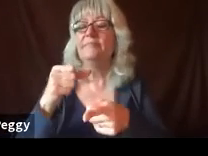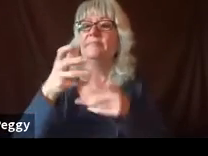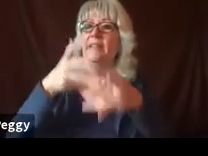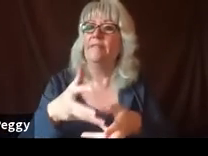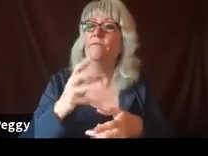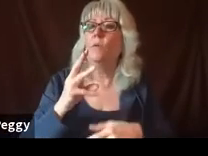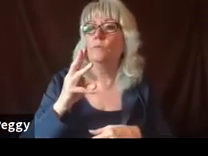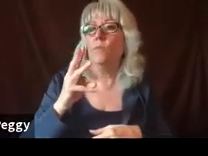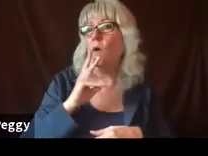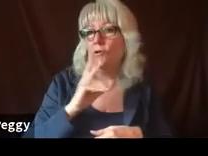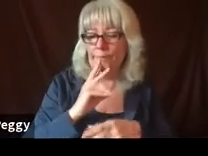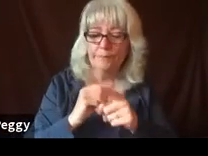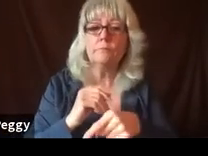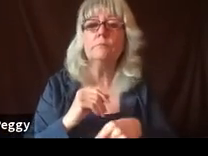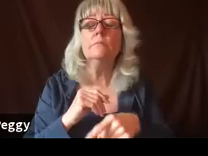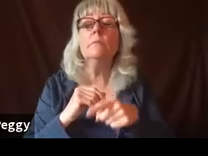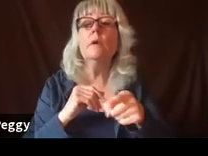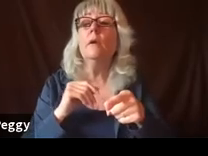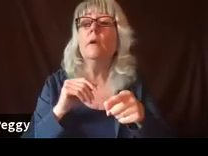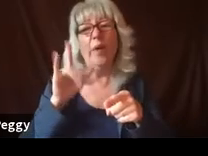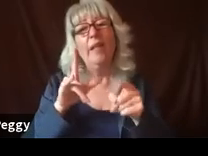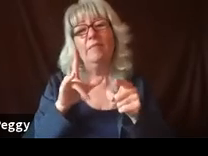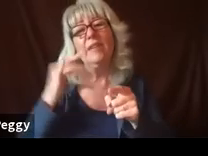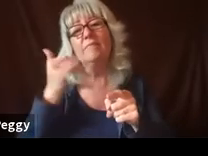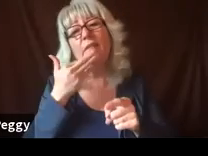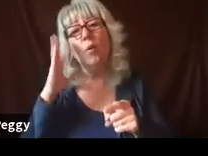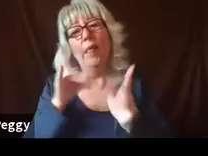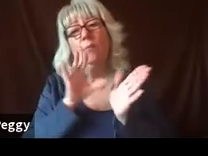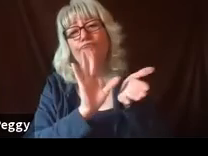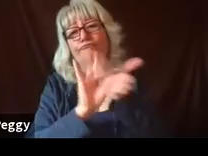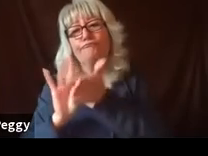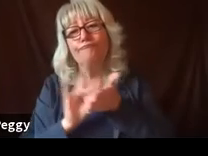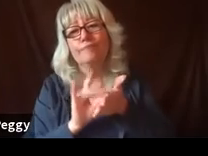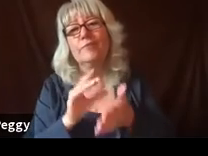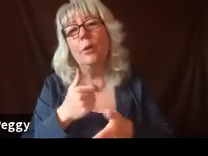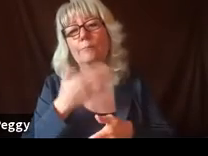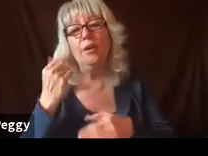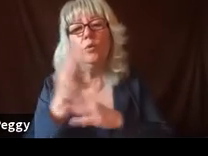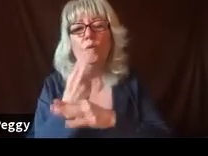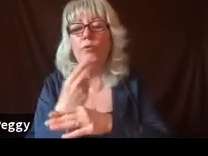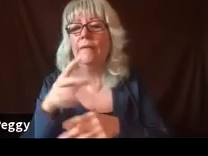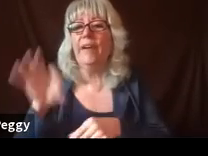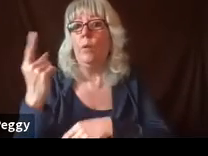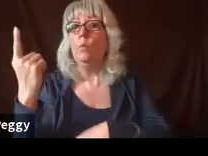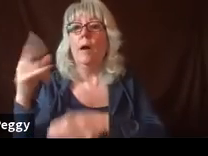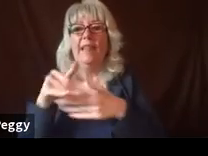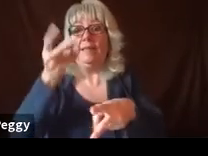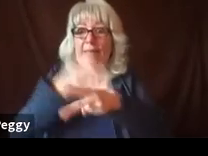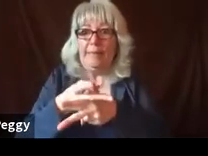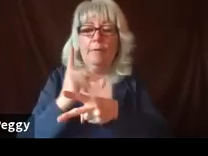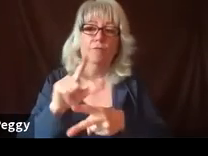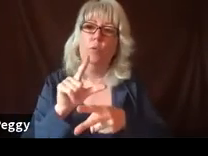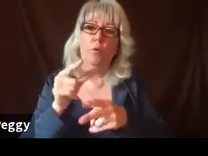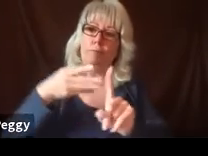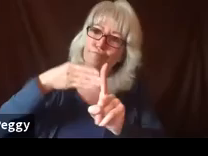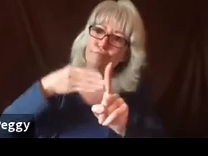should definitely find a container that you want to use all the time and just make it your painting tub. I have